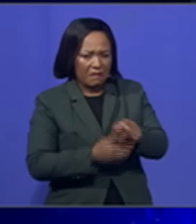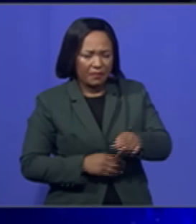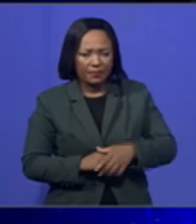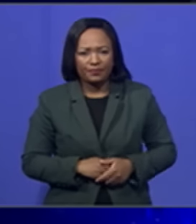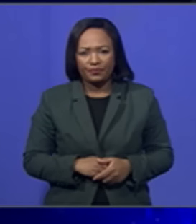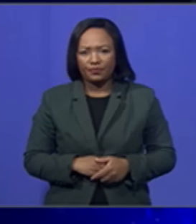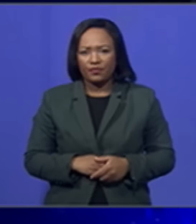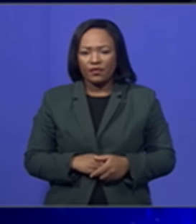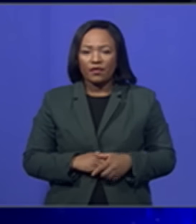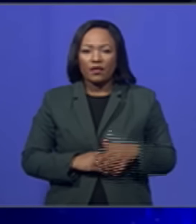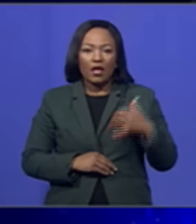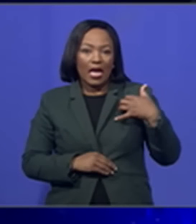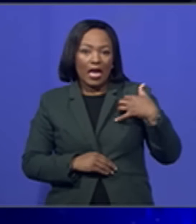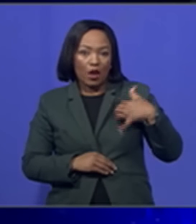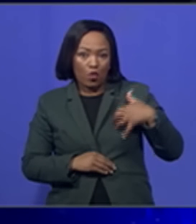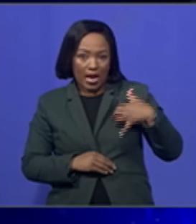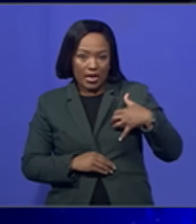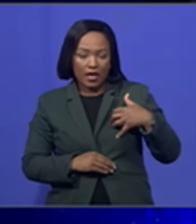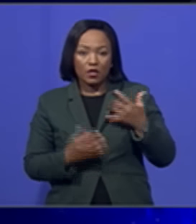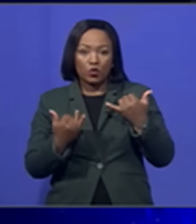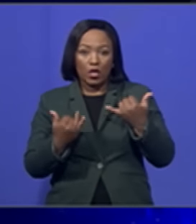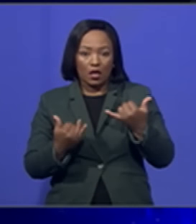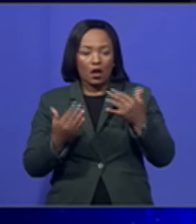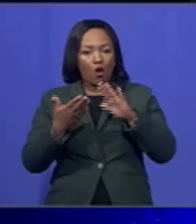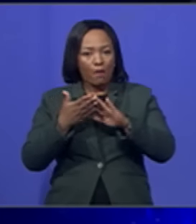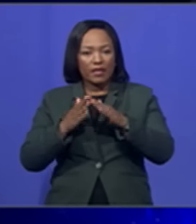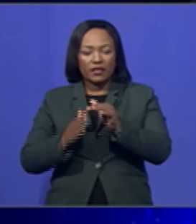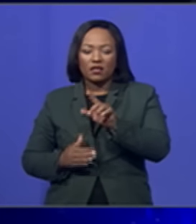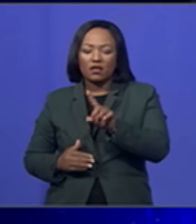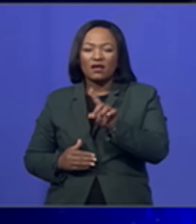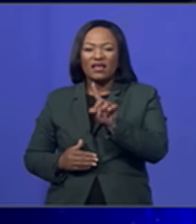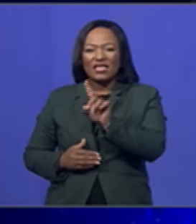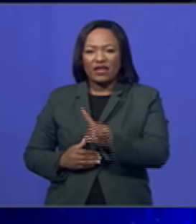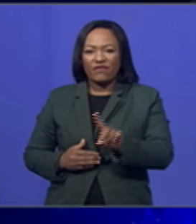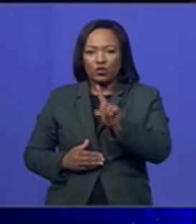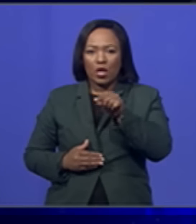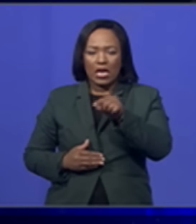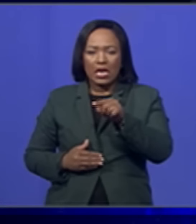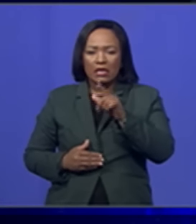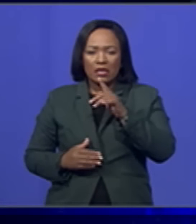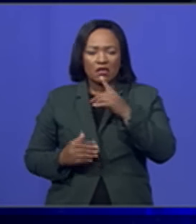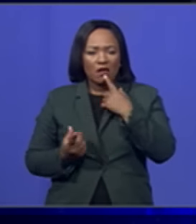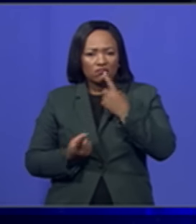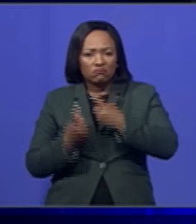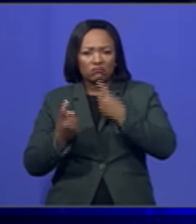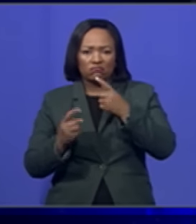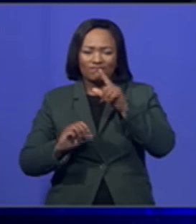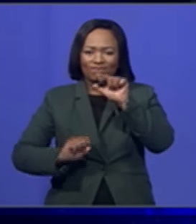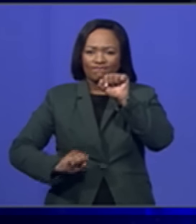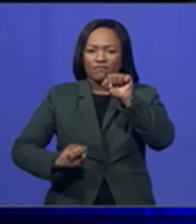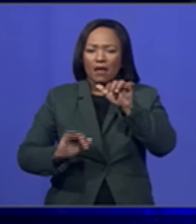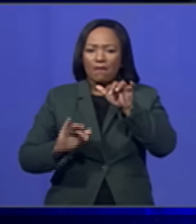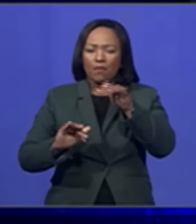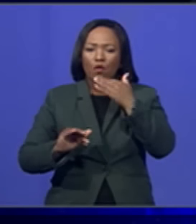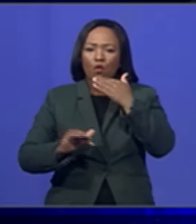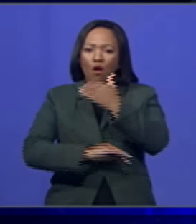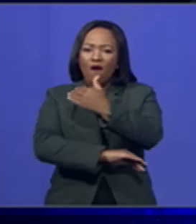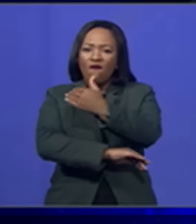le tsitsipano e gurulene ka jeno nakong eo baahi Daveyton ba tshwere moanto ba lla ka melata e hlokang mangolo. Moanto ona o ne